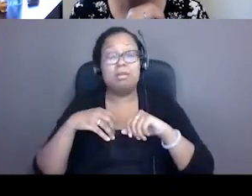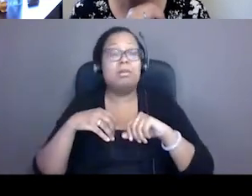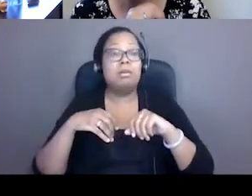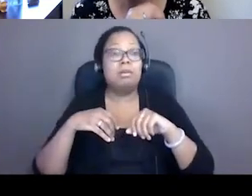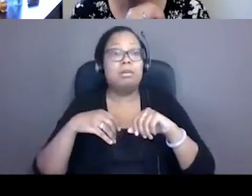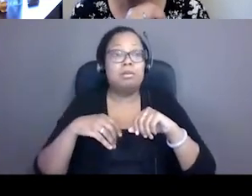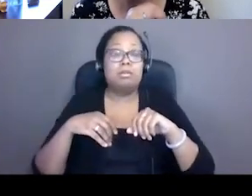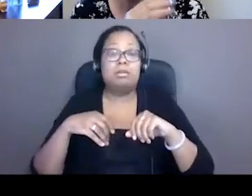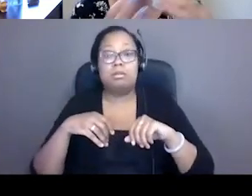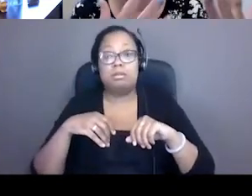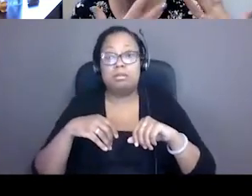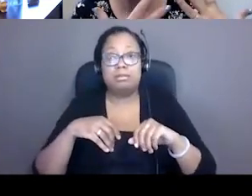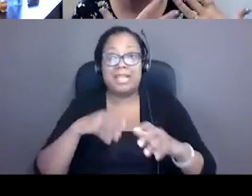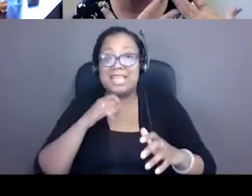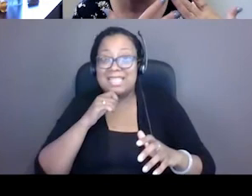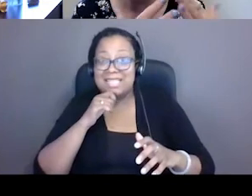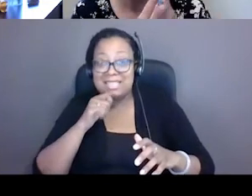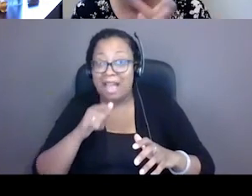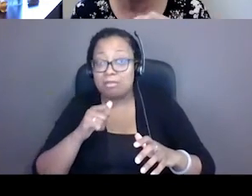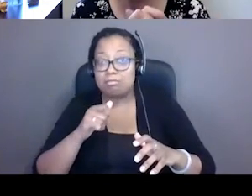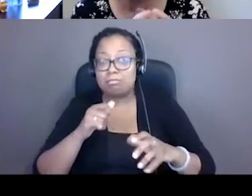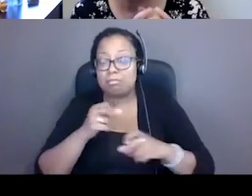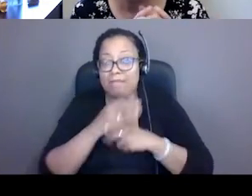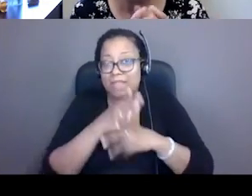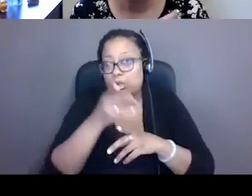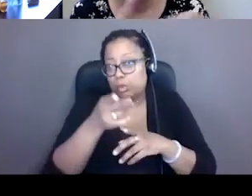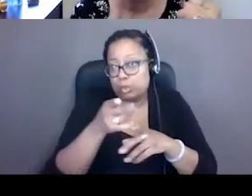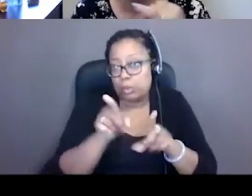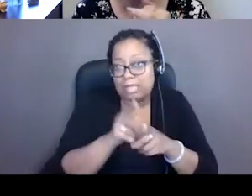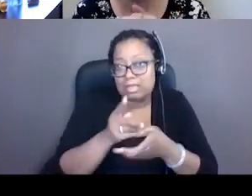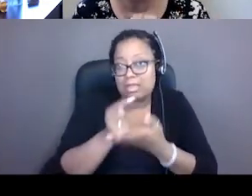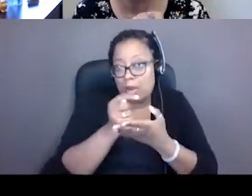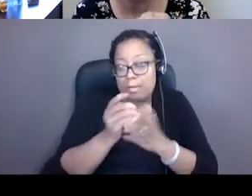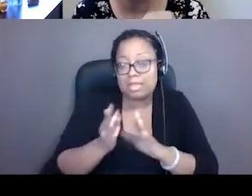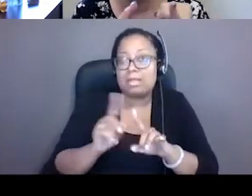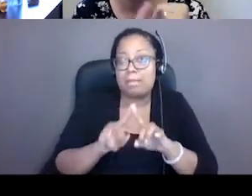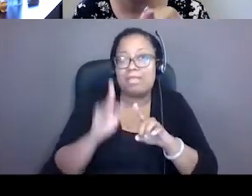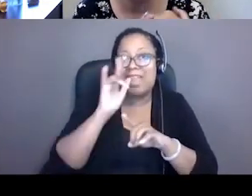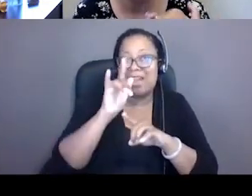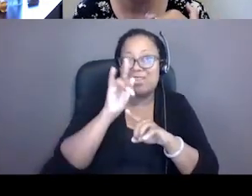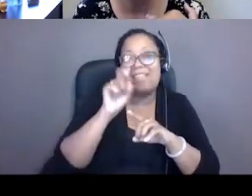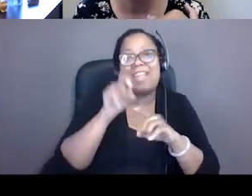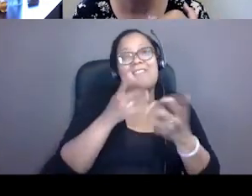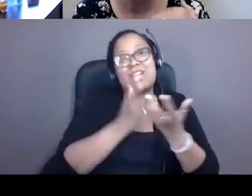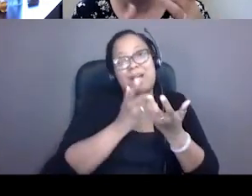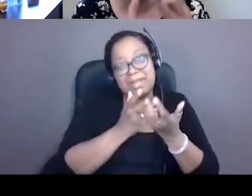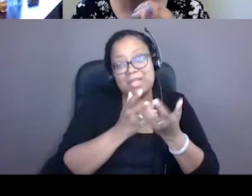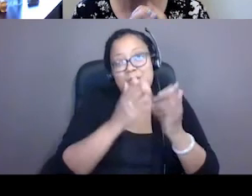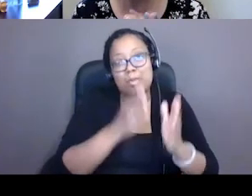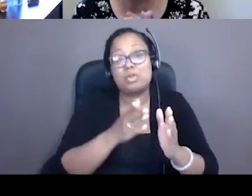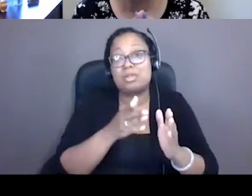it's not really going to come be blowback on you, but for the airline, they have to accommodate the person who's